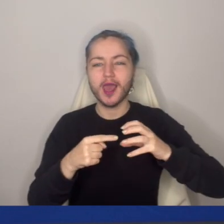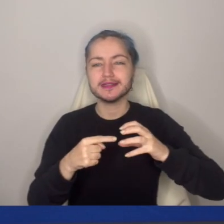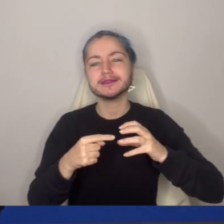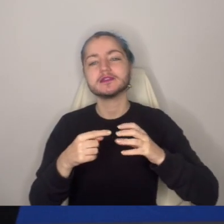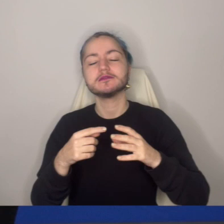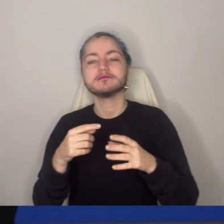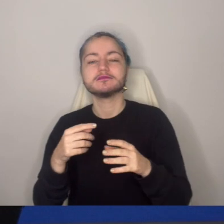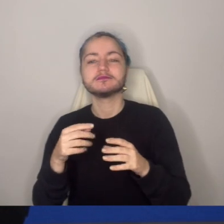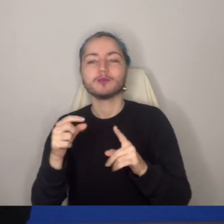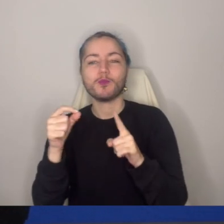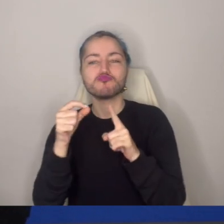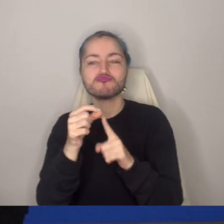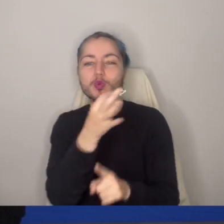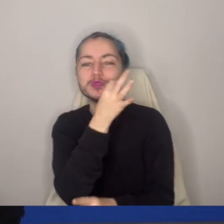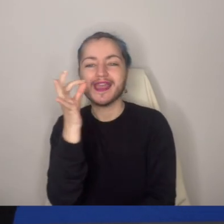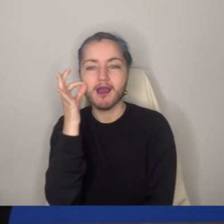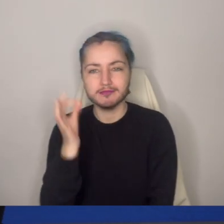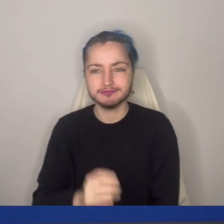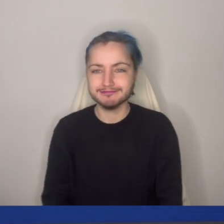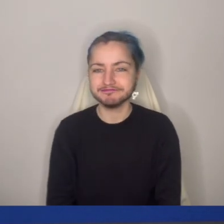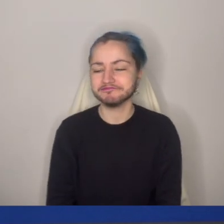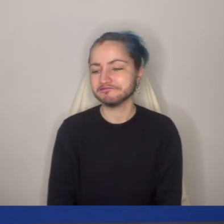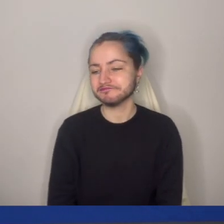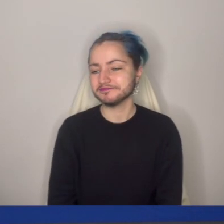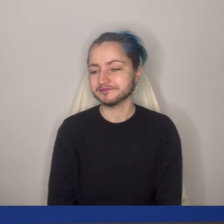And we're almost done. And what I like to do at the bottom